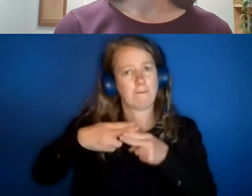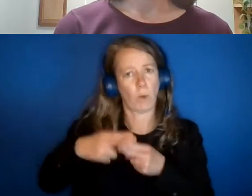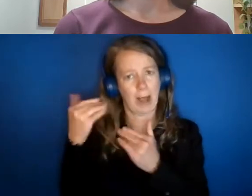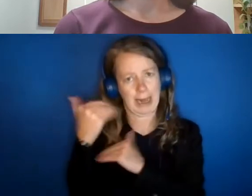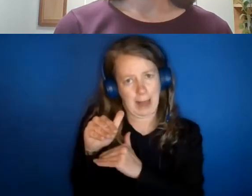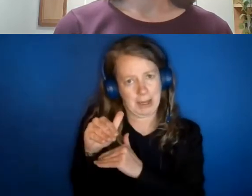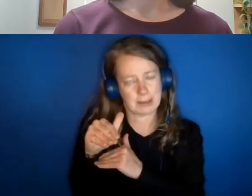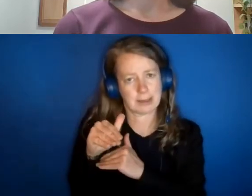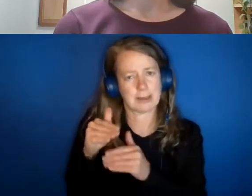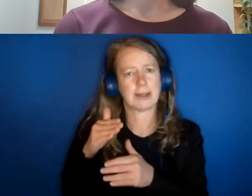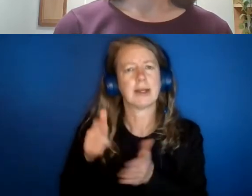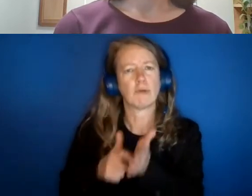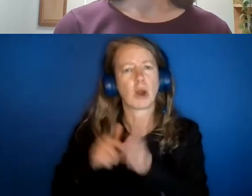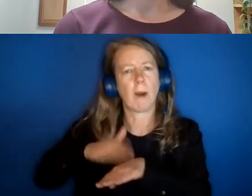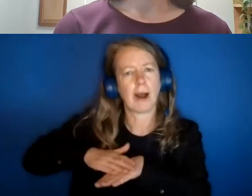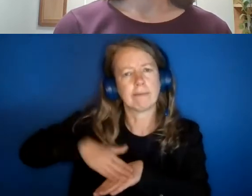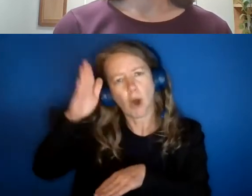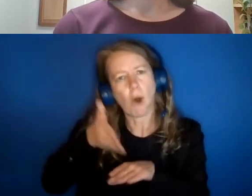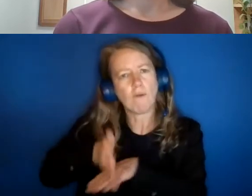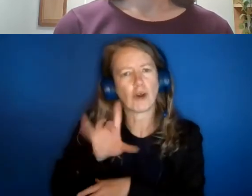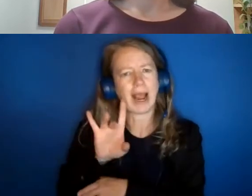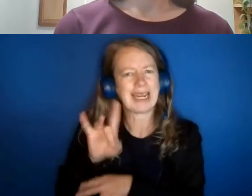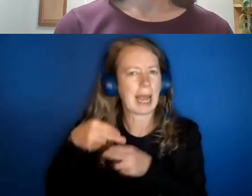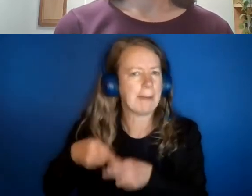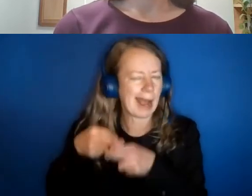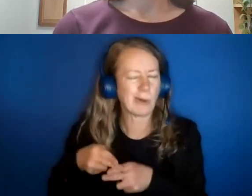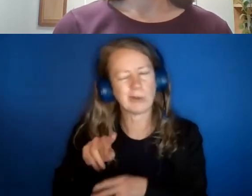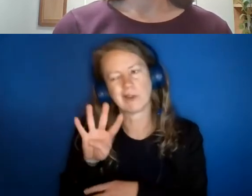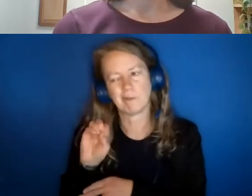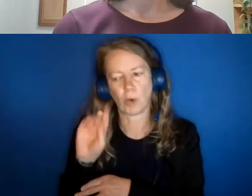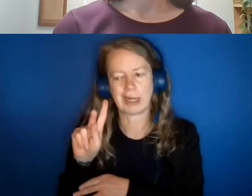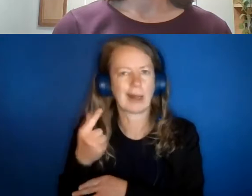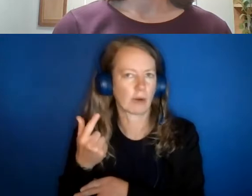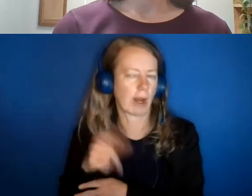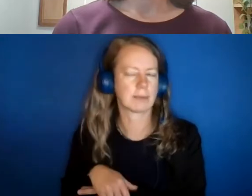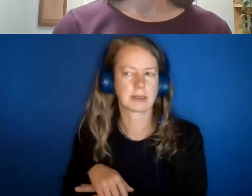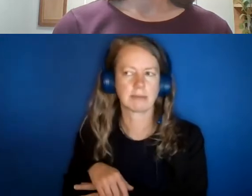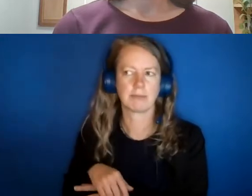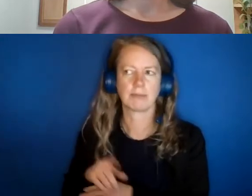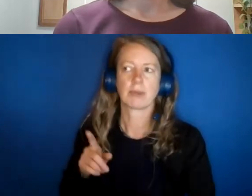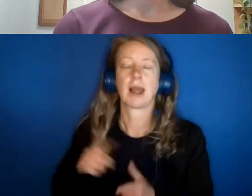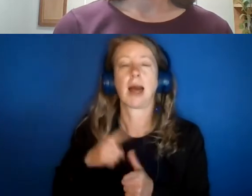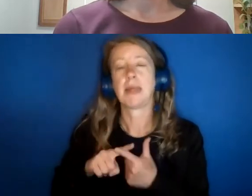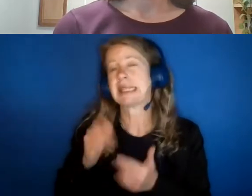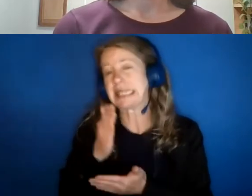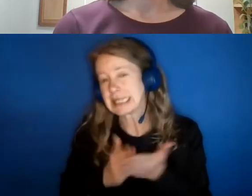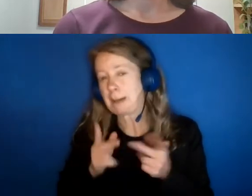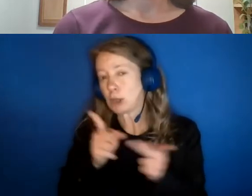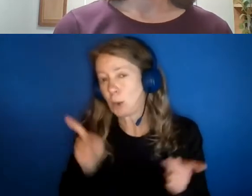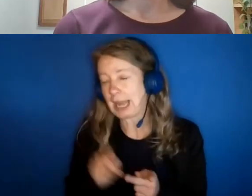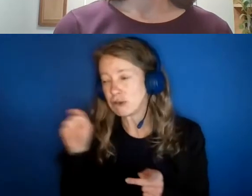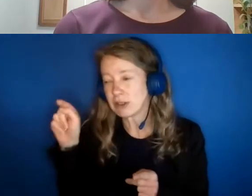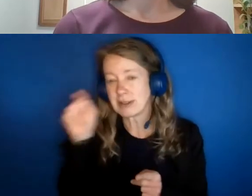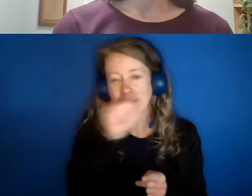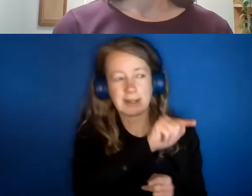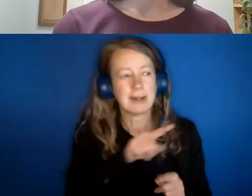pounds or 40 kilograms is another one. And then some locations, based on what they have for emergency